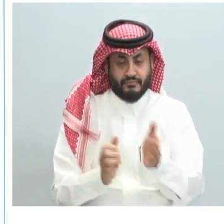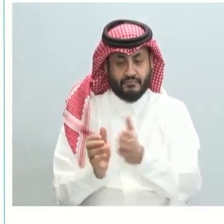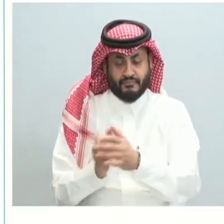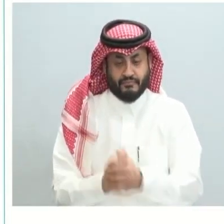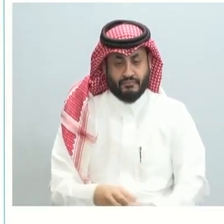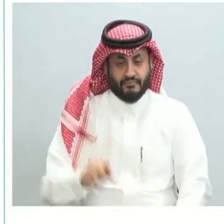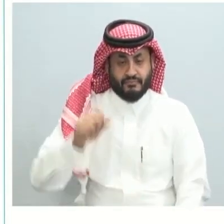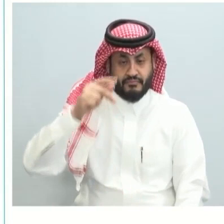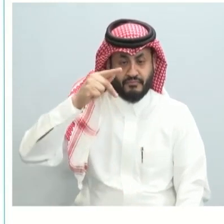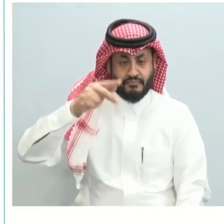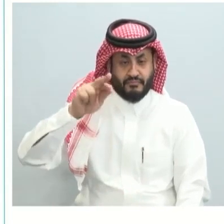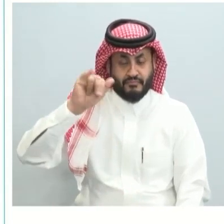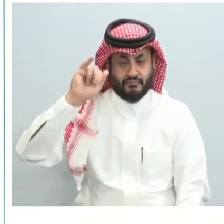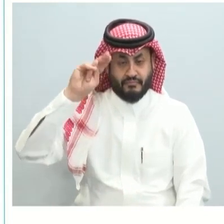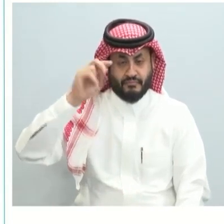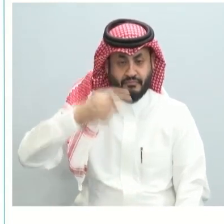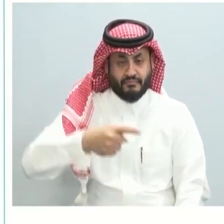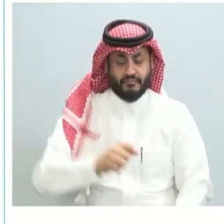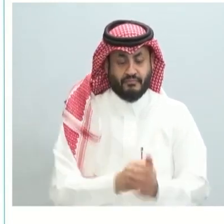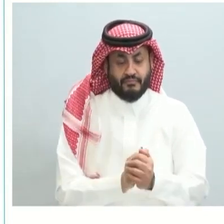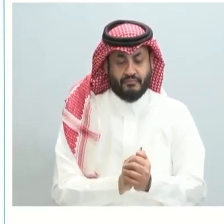spring, spring,